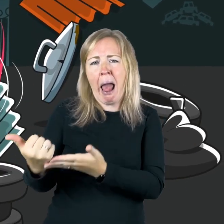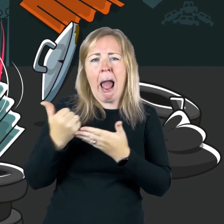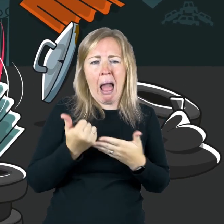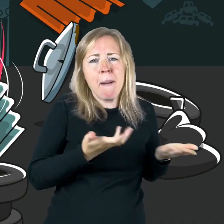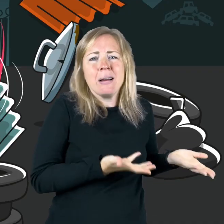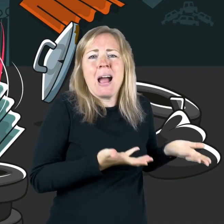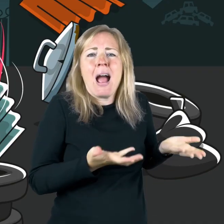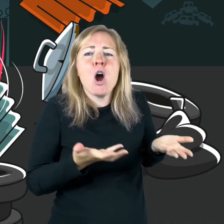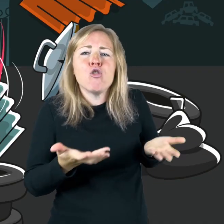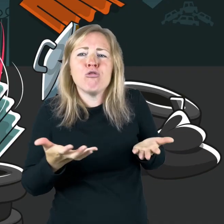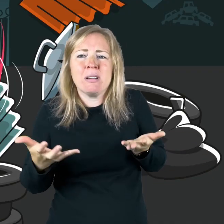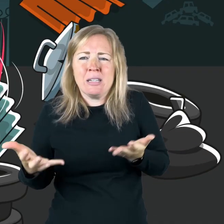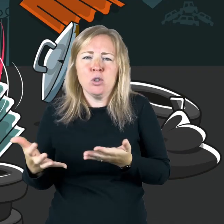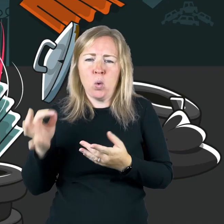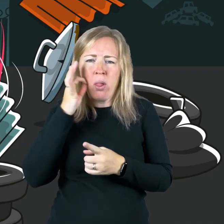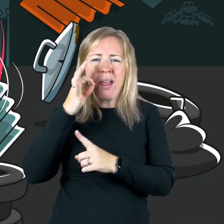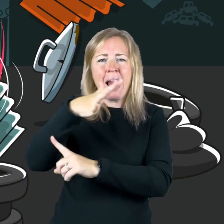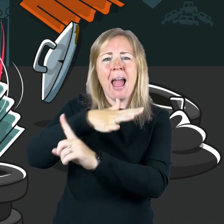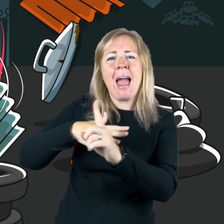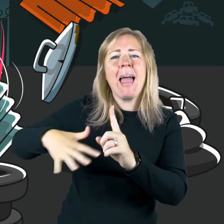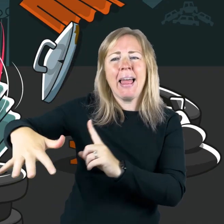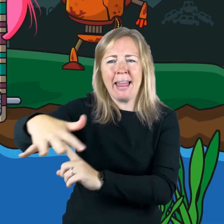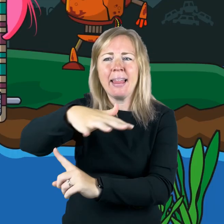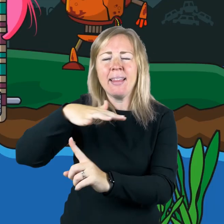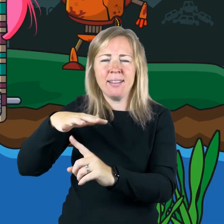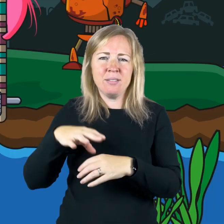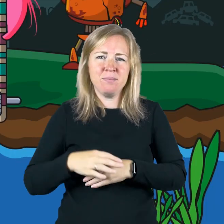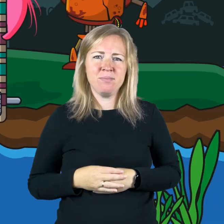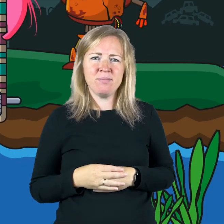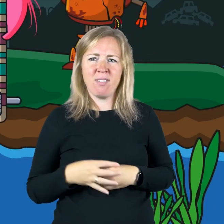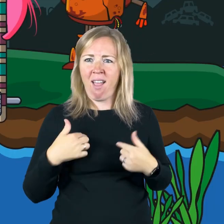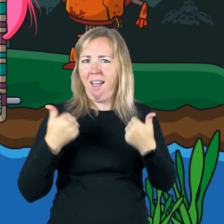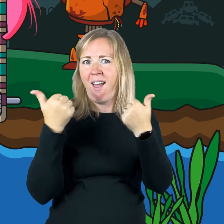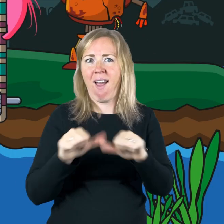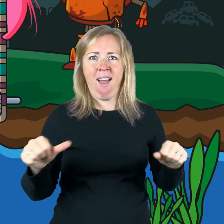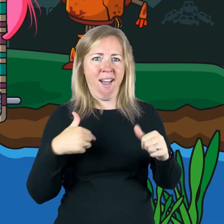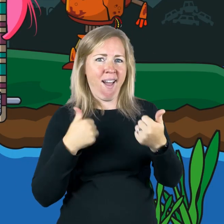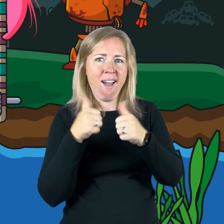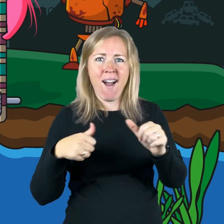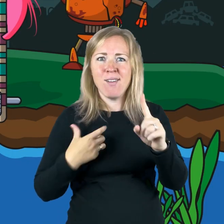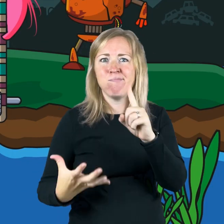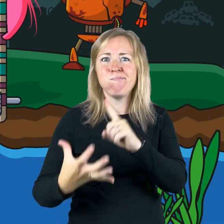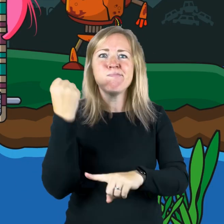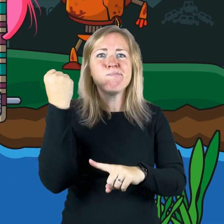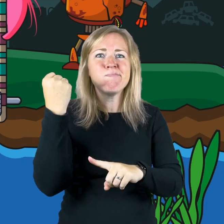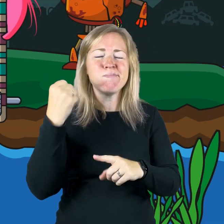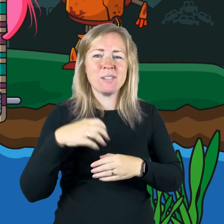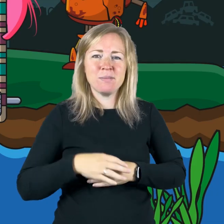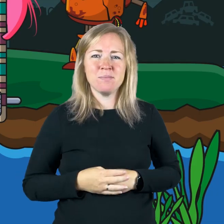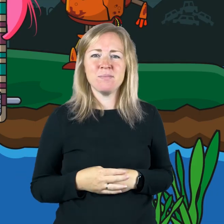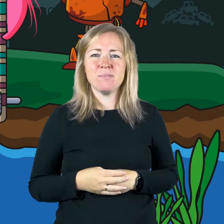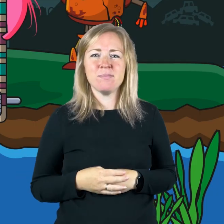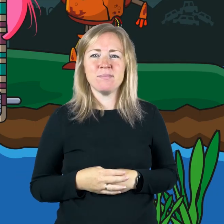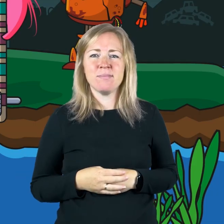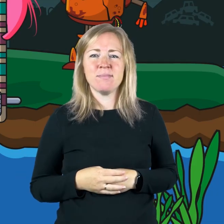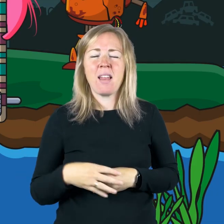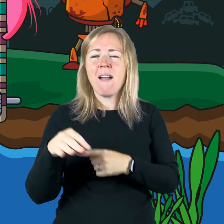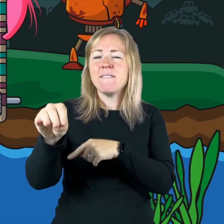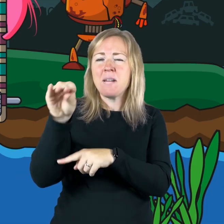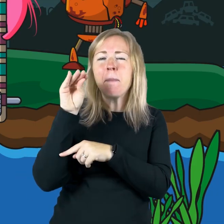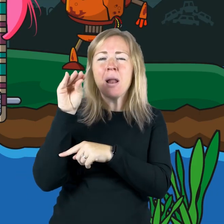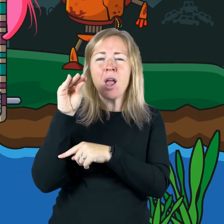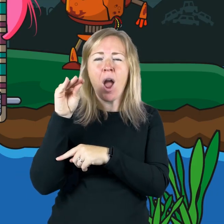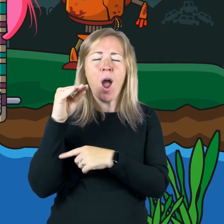back and help her carry it to her friends at the lake. I did it! I did it! I did it! Flamingo cheered as